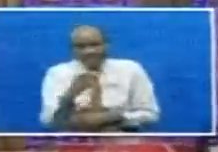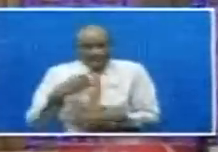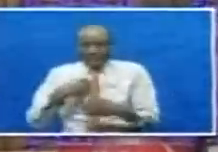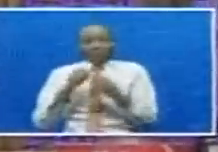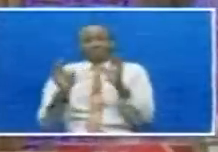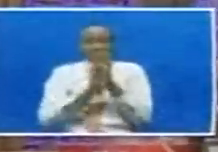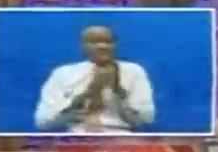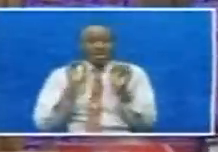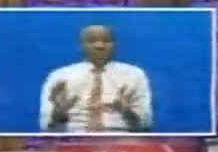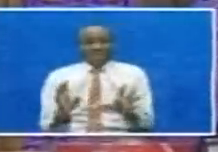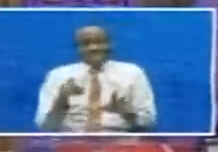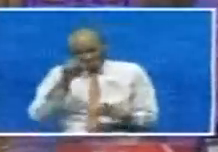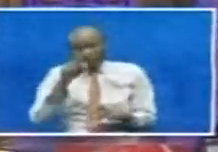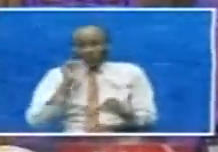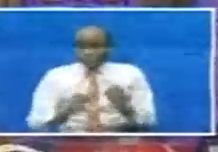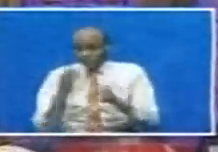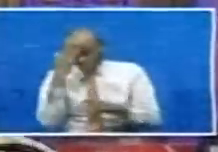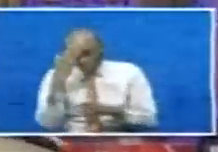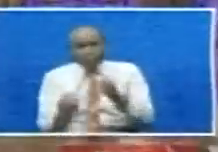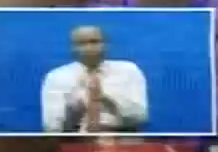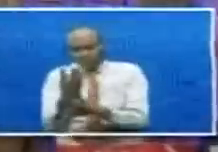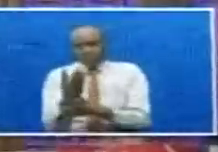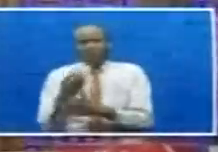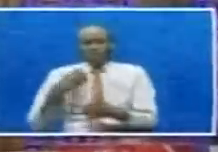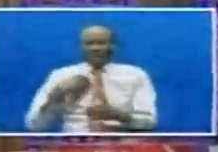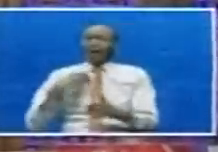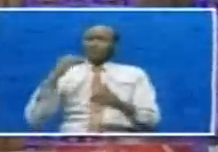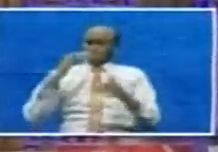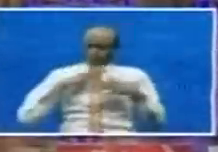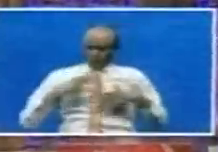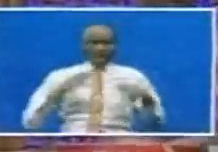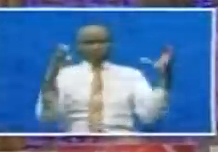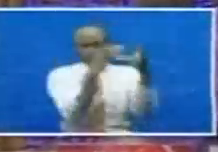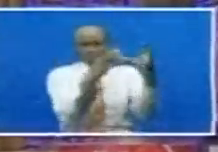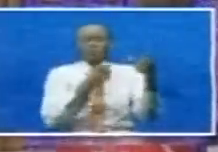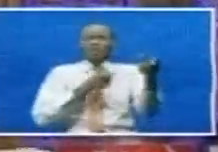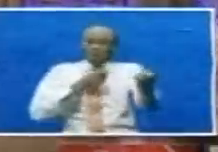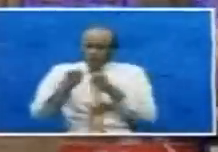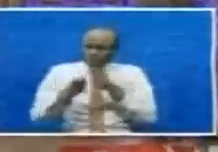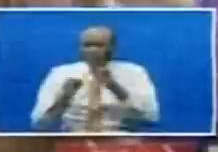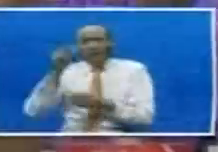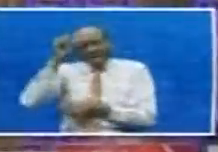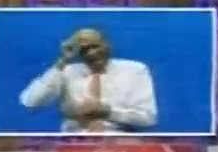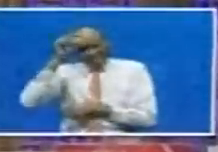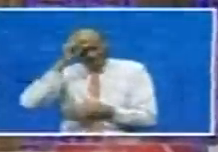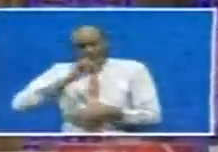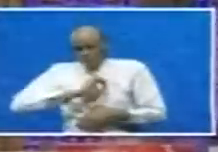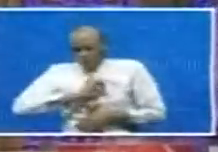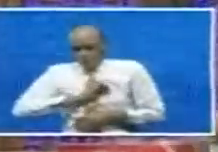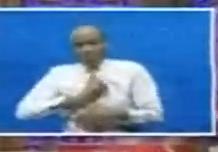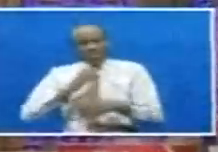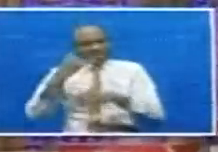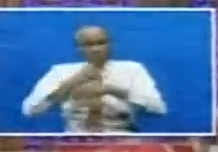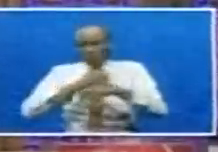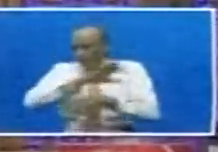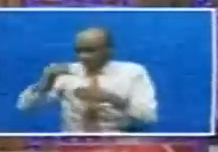to do was to establish a kind of super body that would control all the government owned entities. There